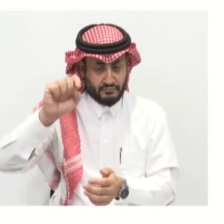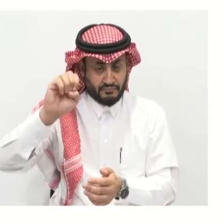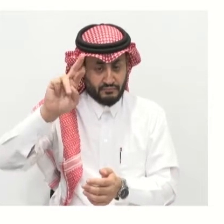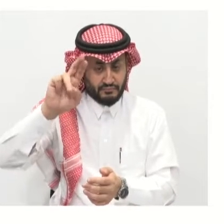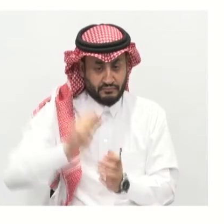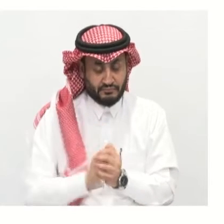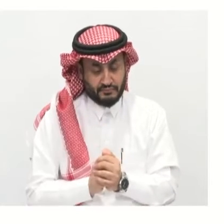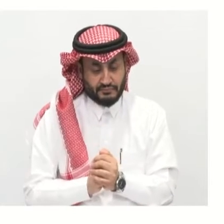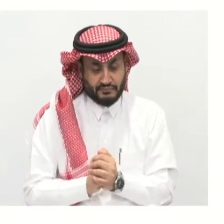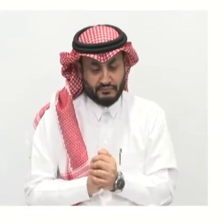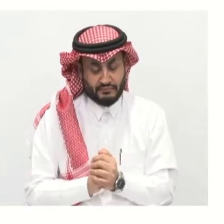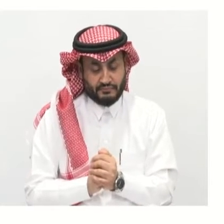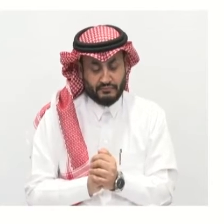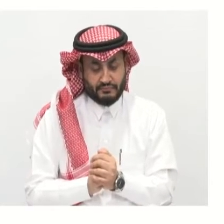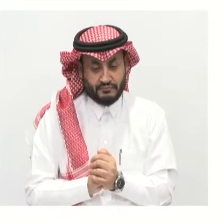the